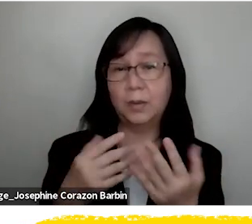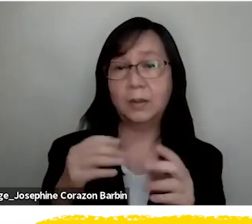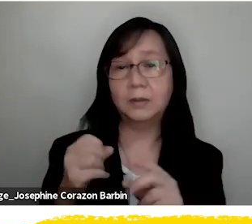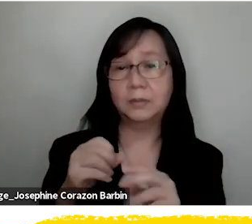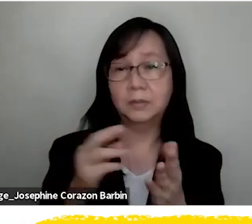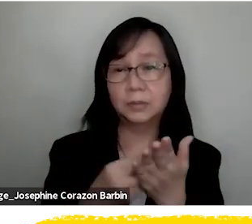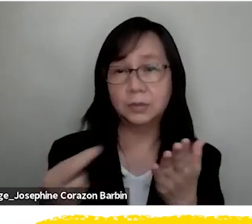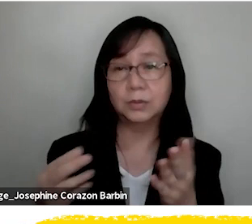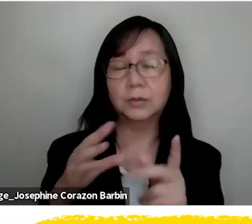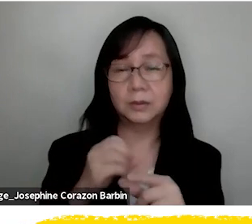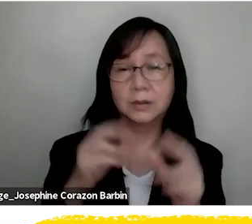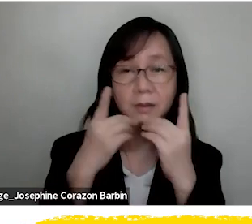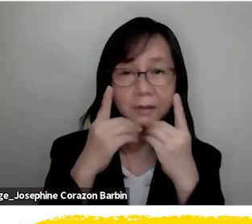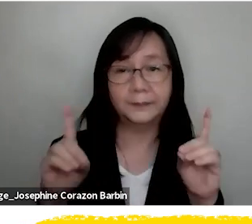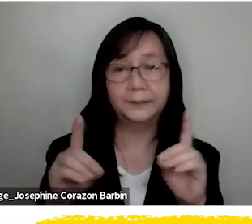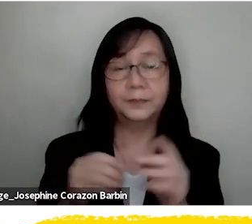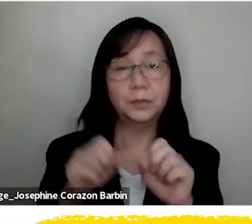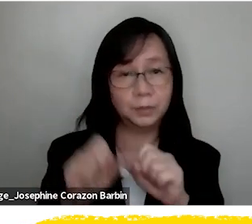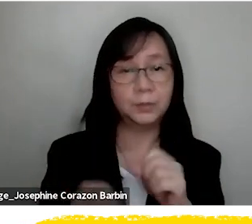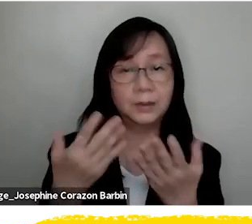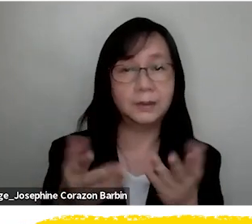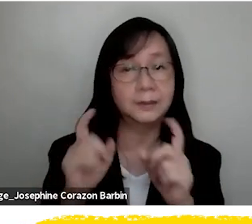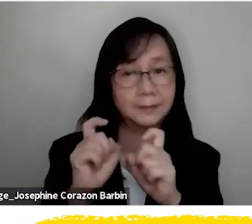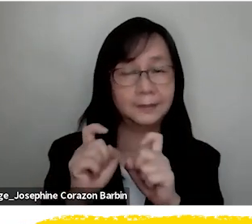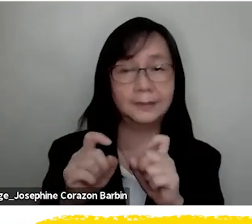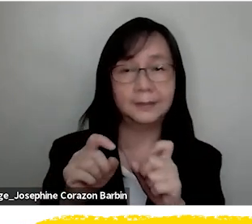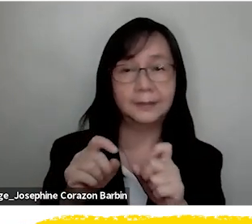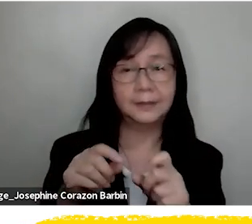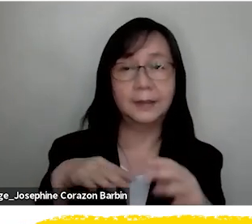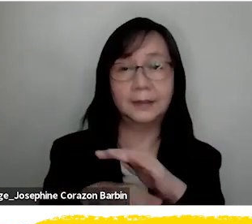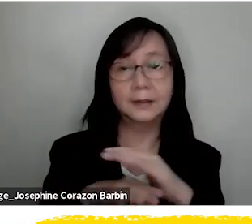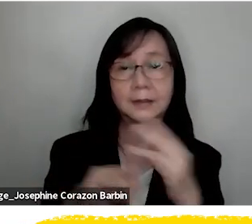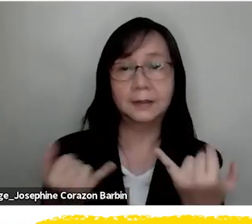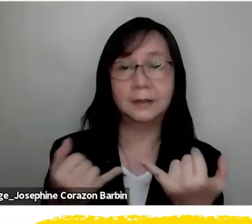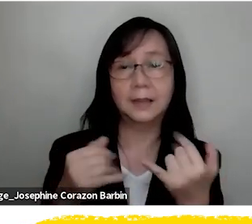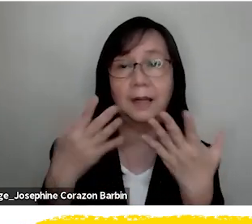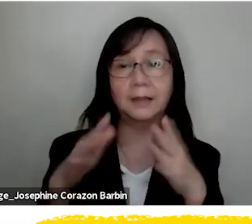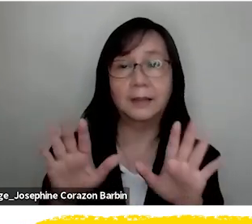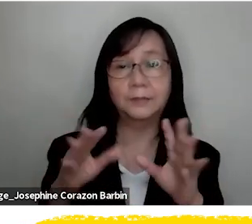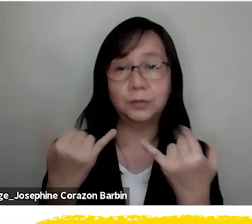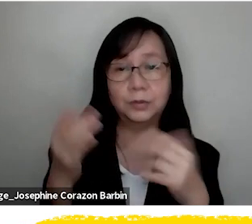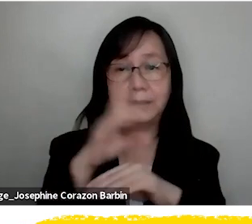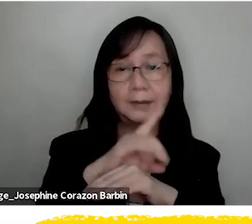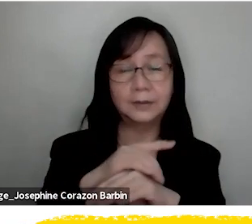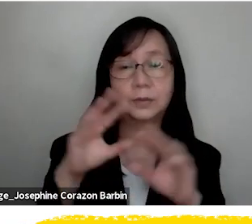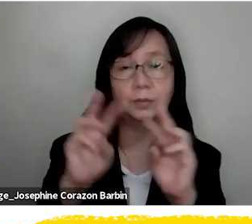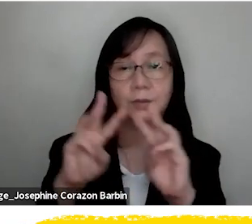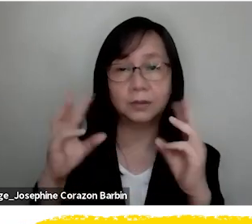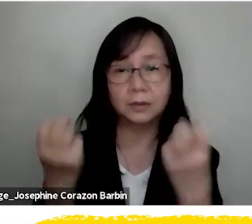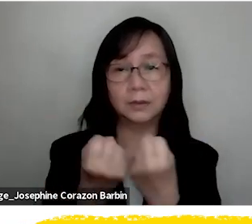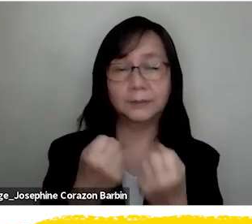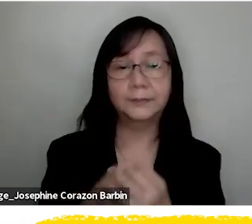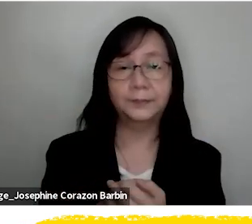including the declaration, so you can easily access it after today's workshop.